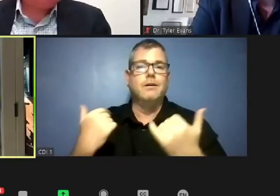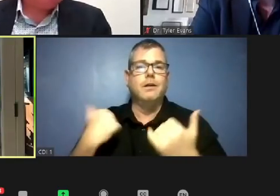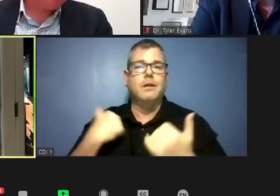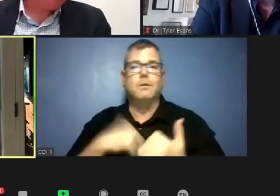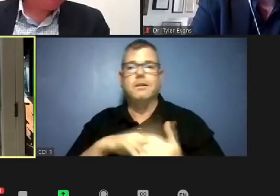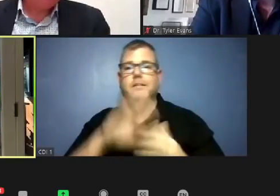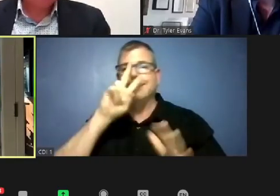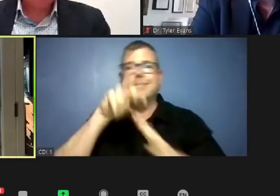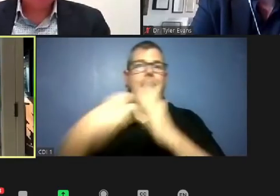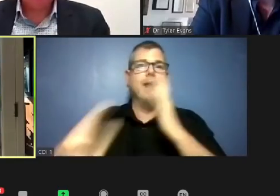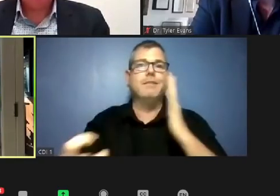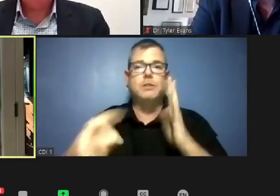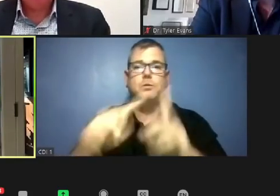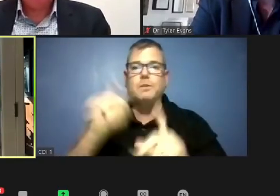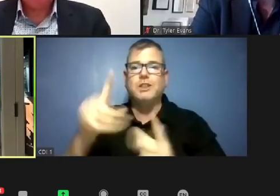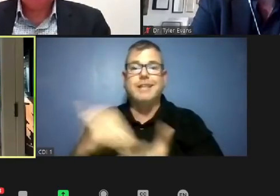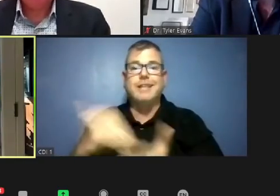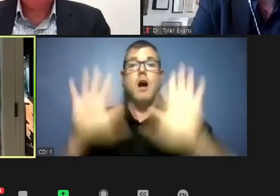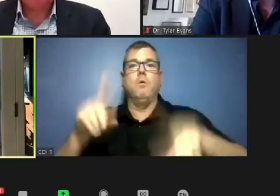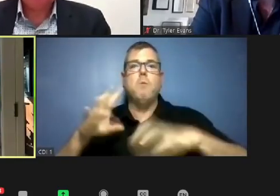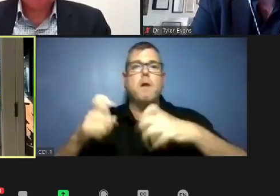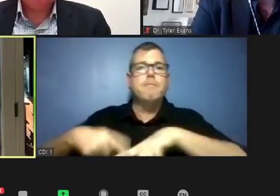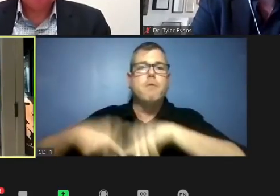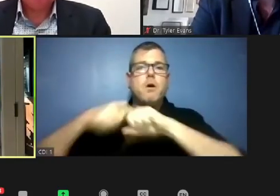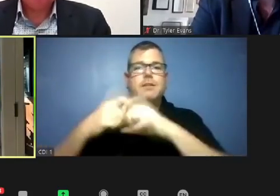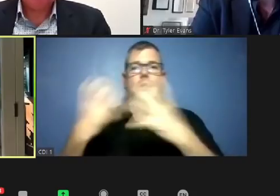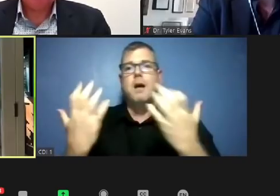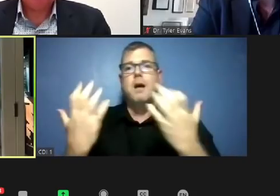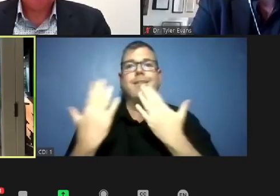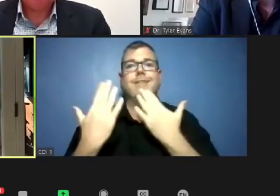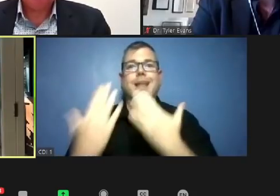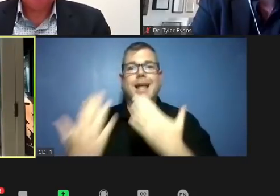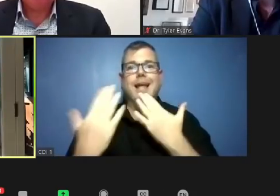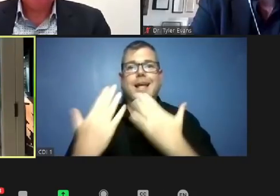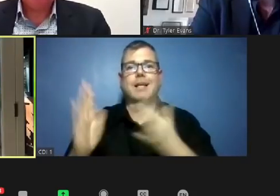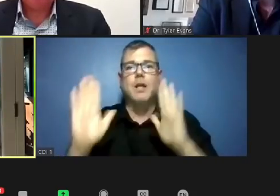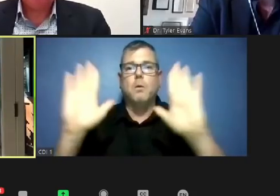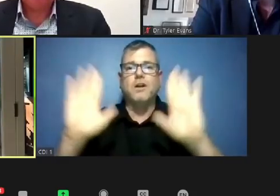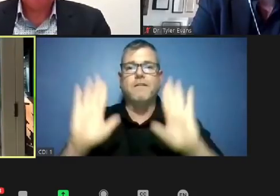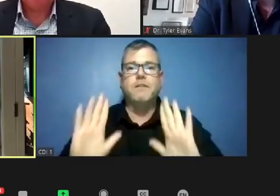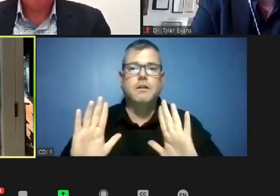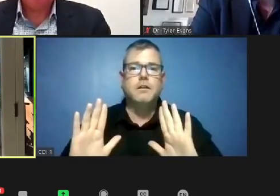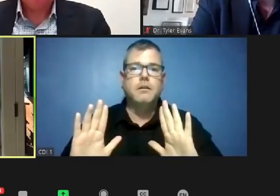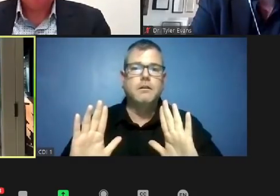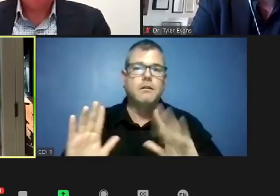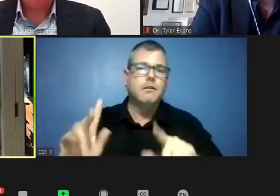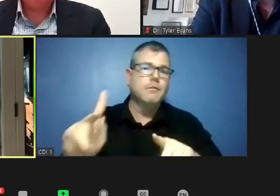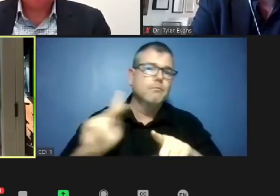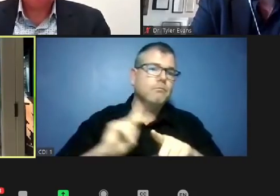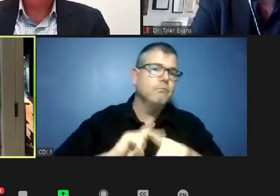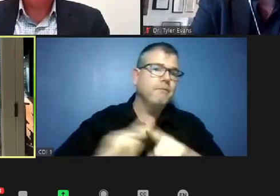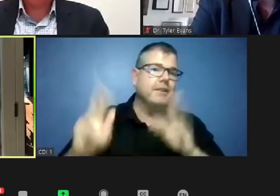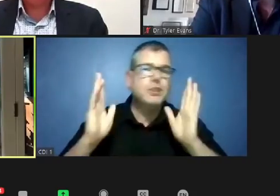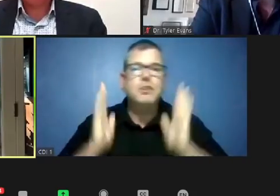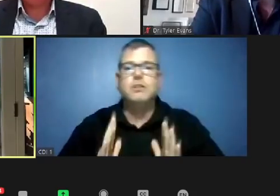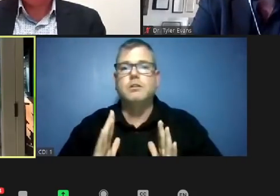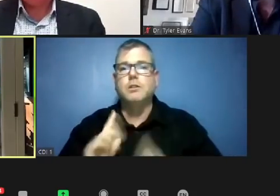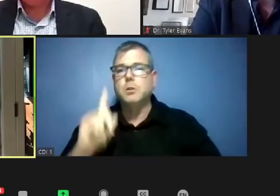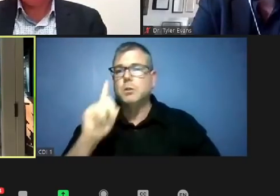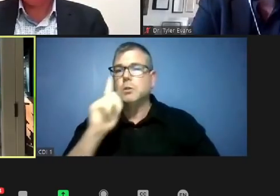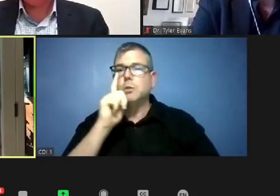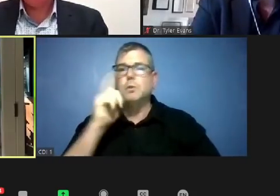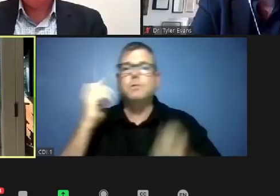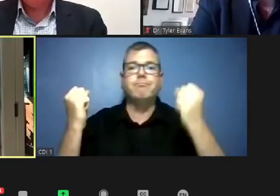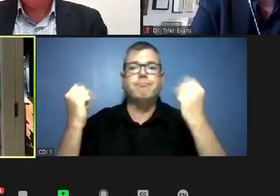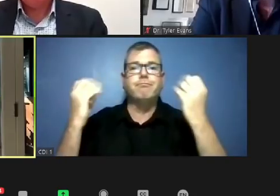and thank the wonderful professionals that are providing language assistance this evening. We have